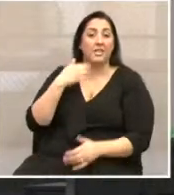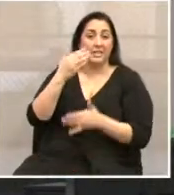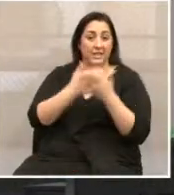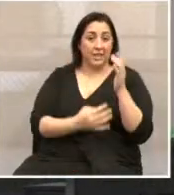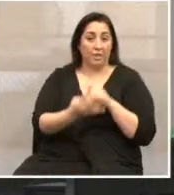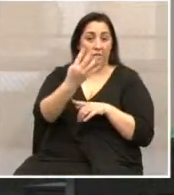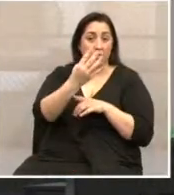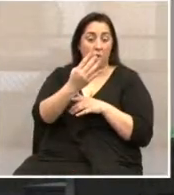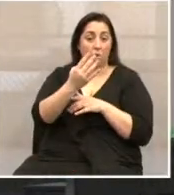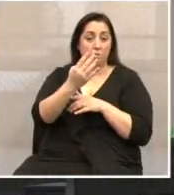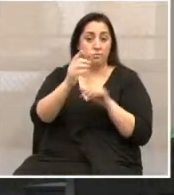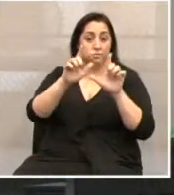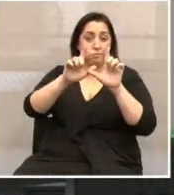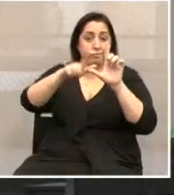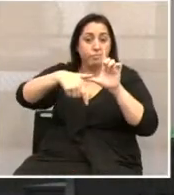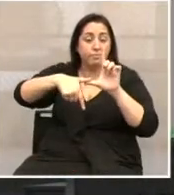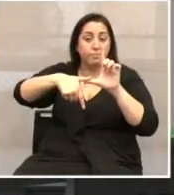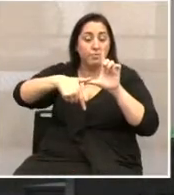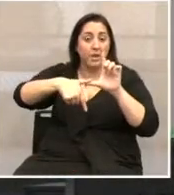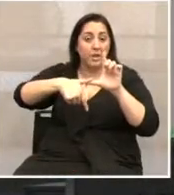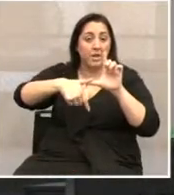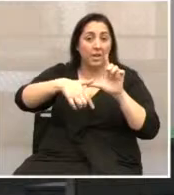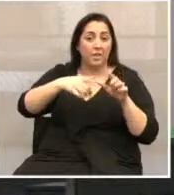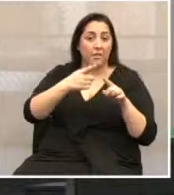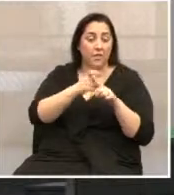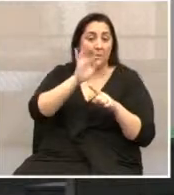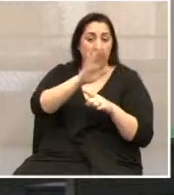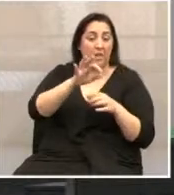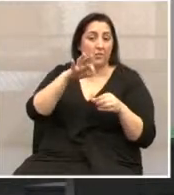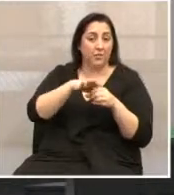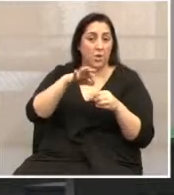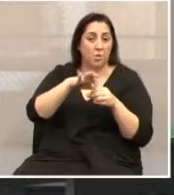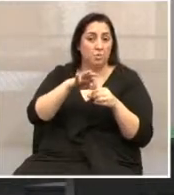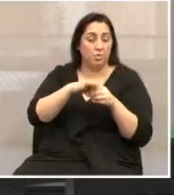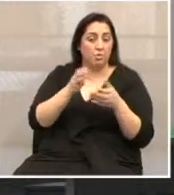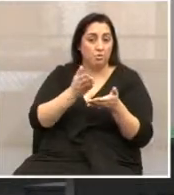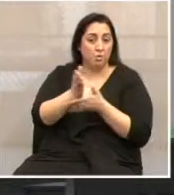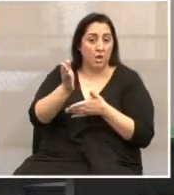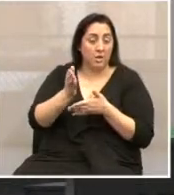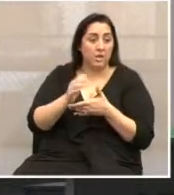5, invalidated Section 4, which is the formula that